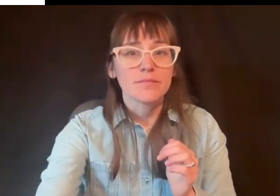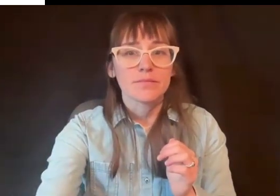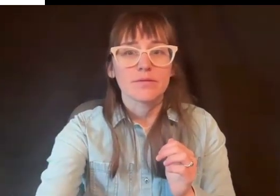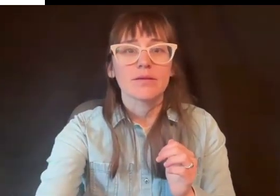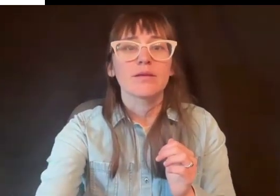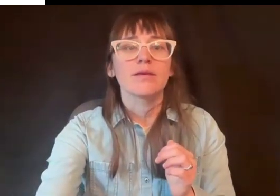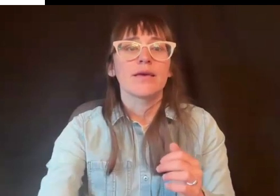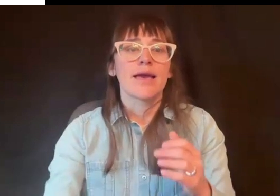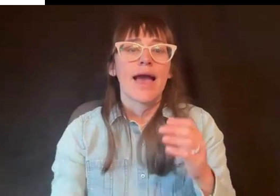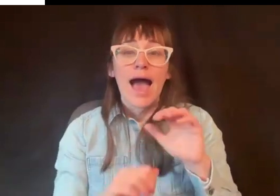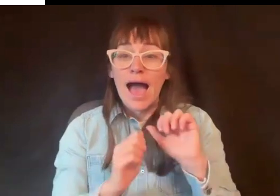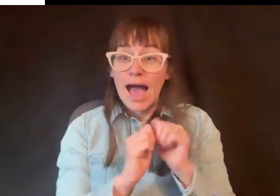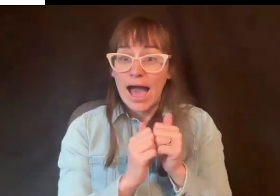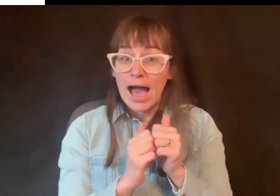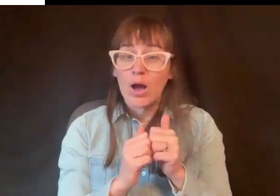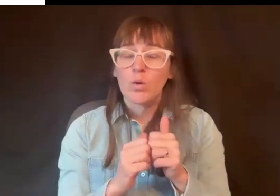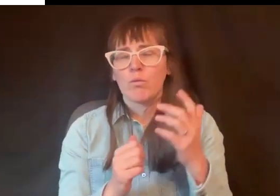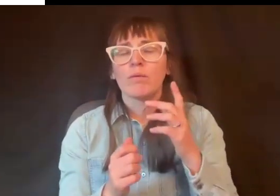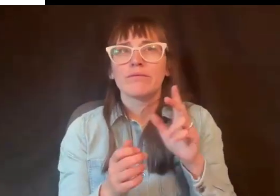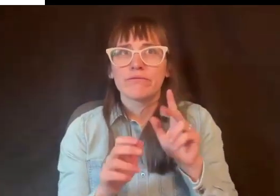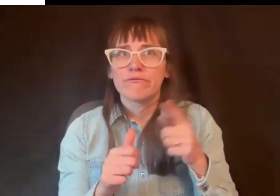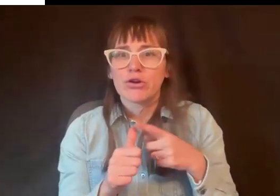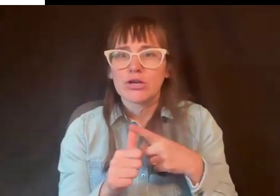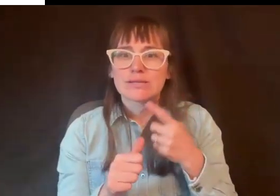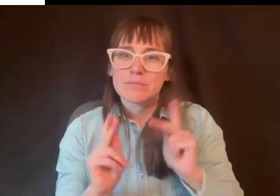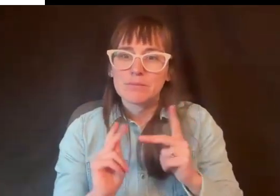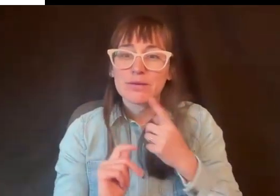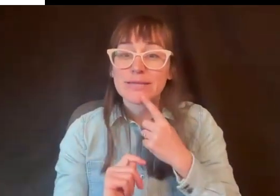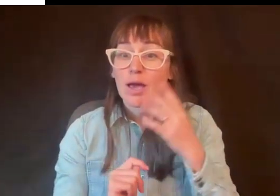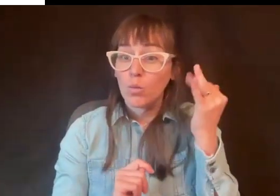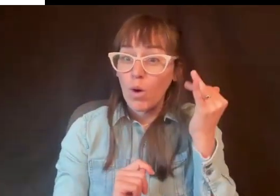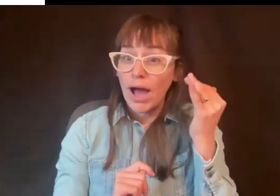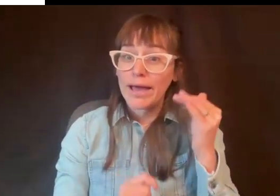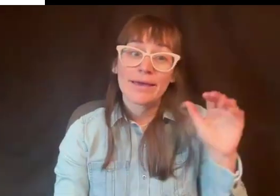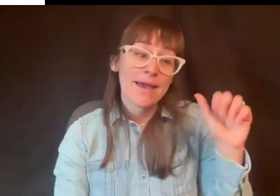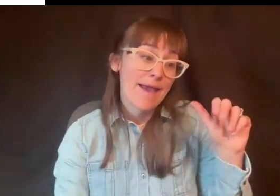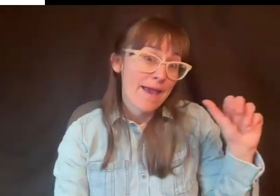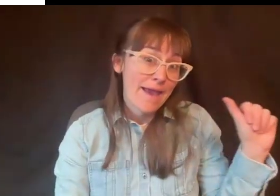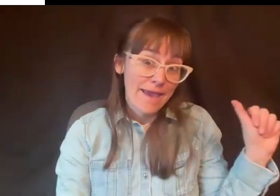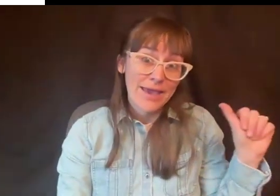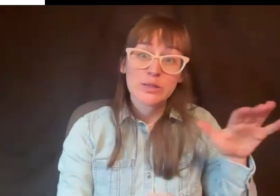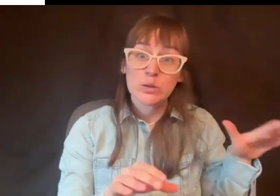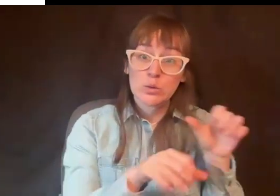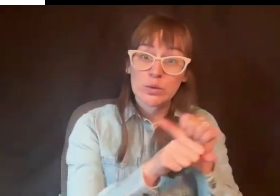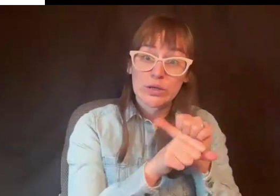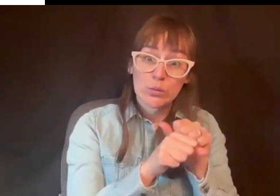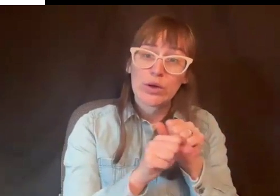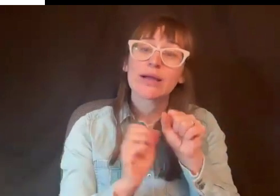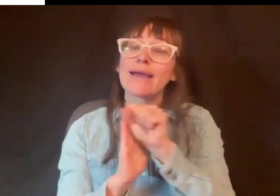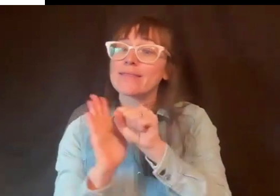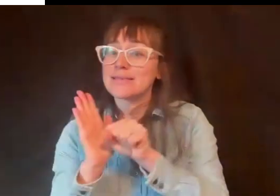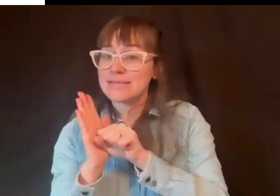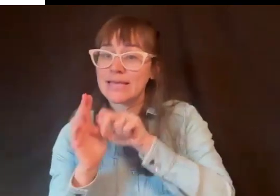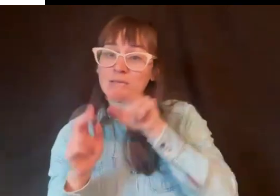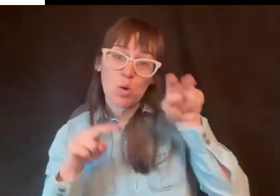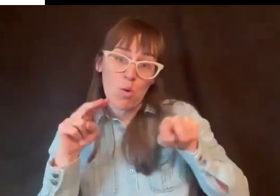Section 212 agreements, is why. What is the connection between AAAs engaging in this work and the state's oversight